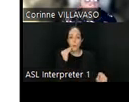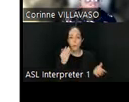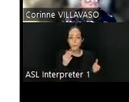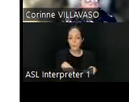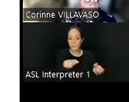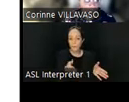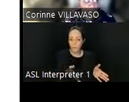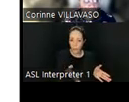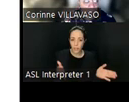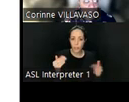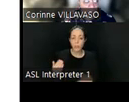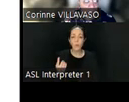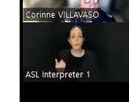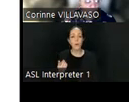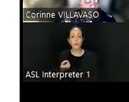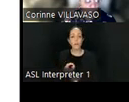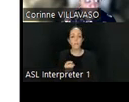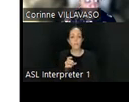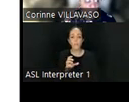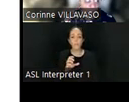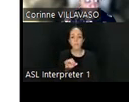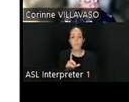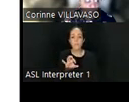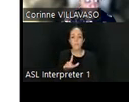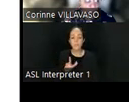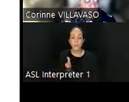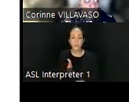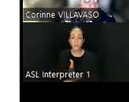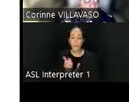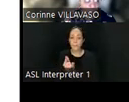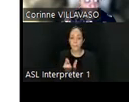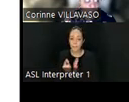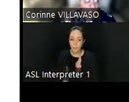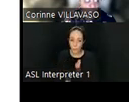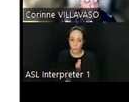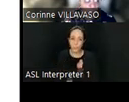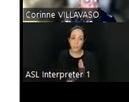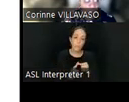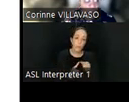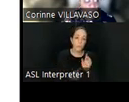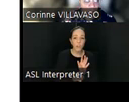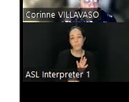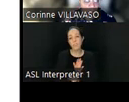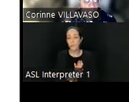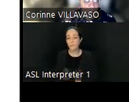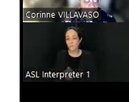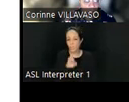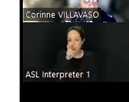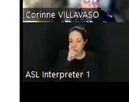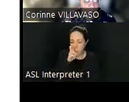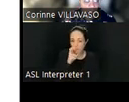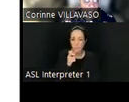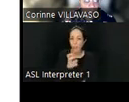pros: guarantees a certain level of representation. Cons: very rigid. Also, how do you account